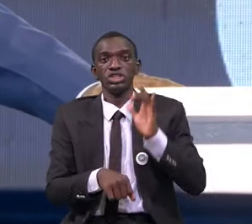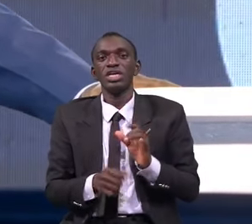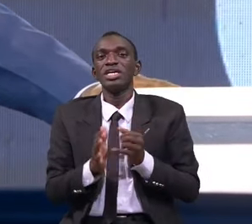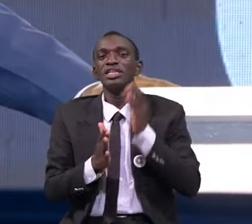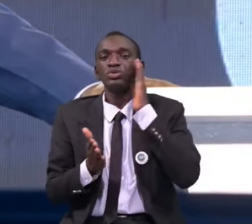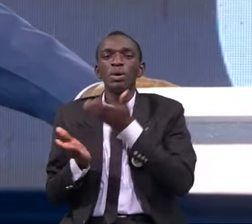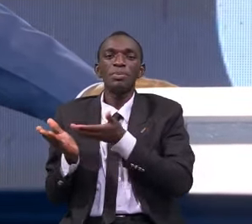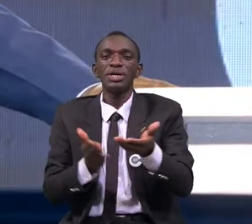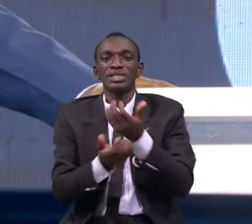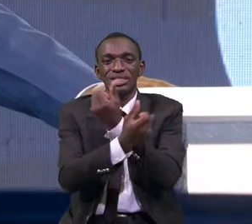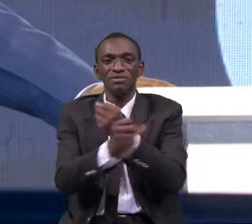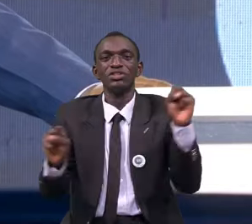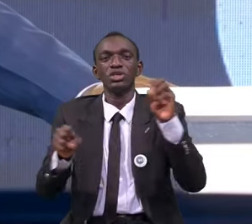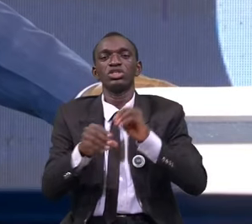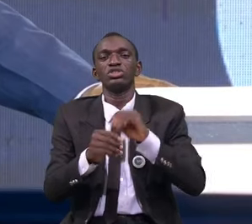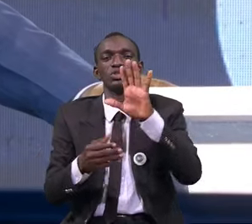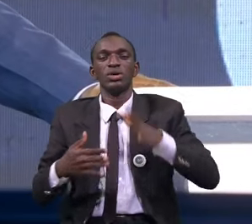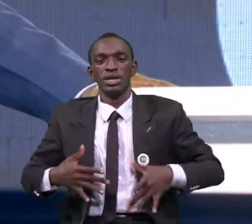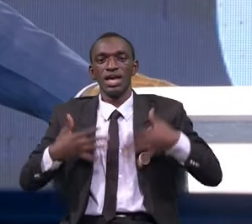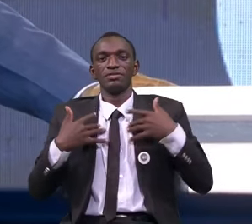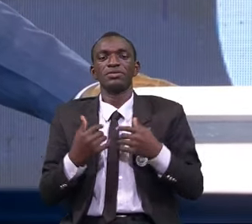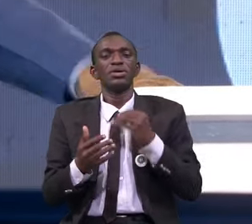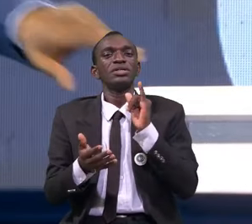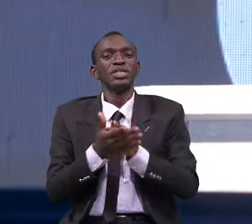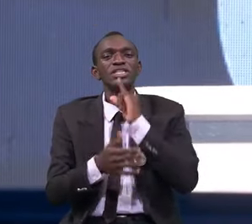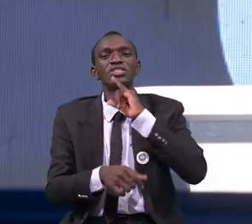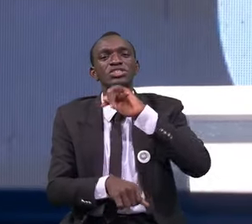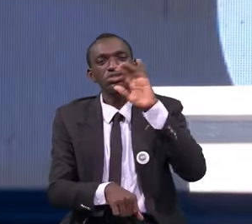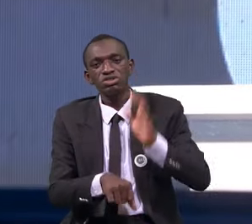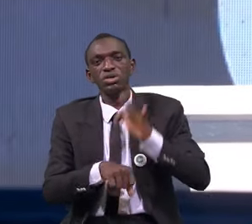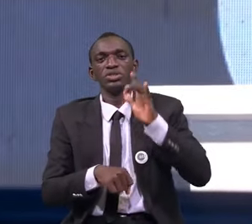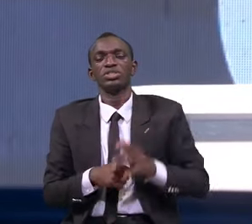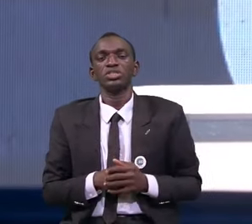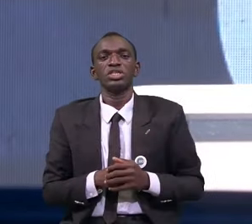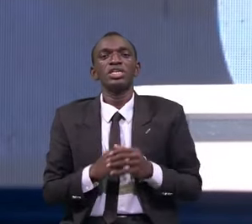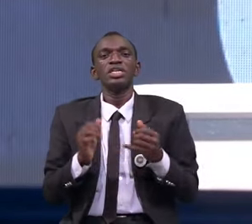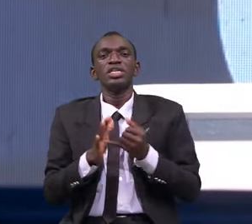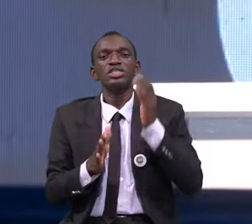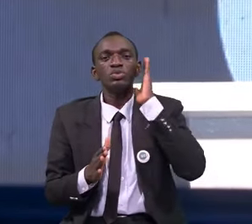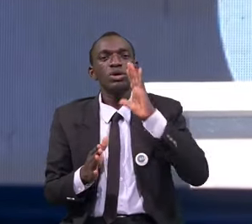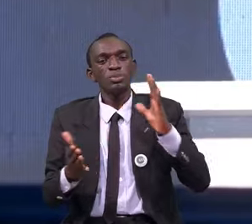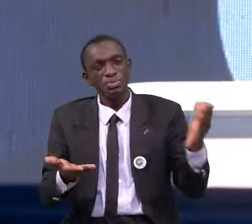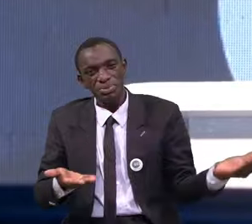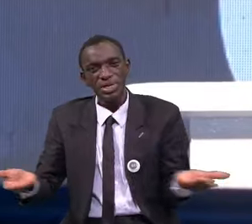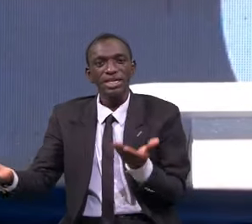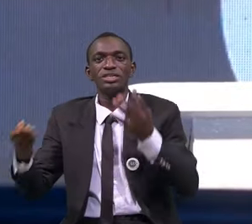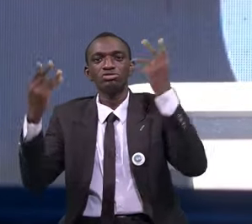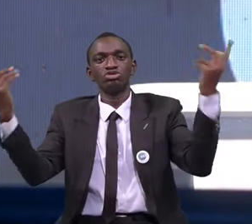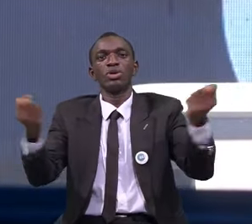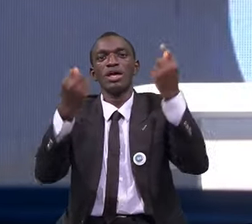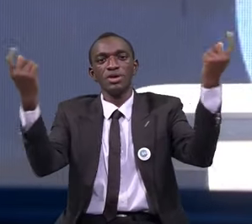salvation into your life. That's the touch. It will bring triumph in your